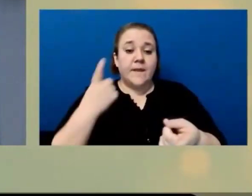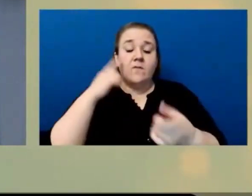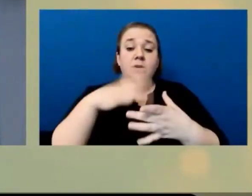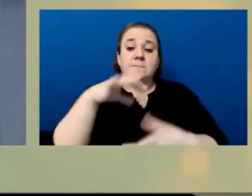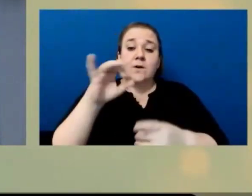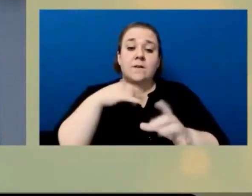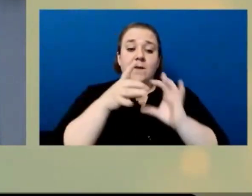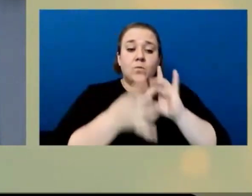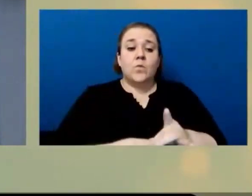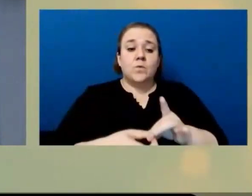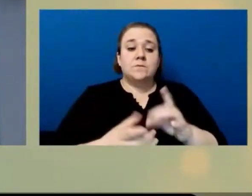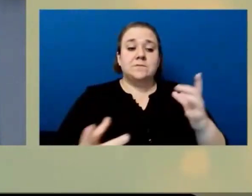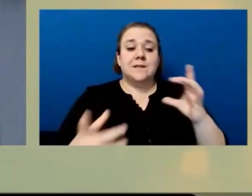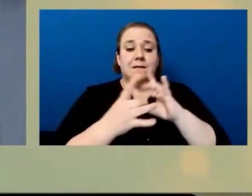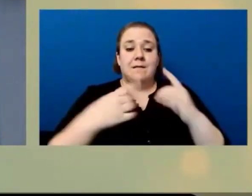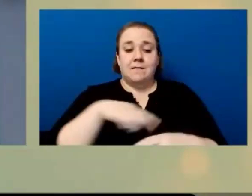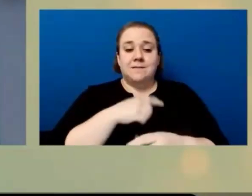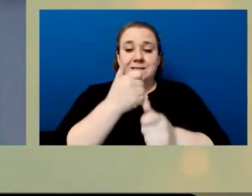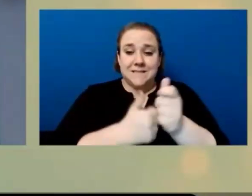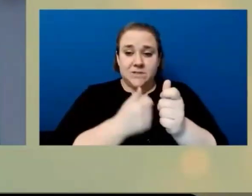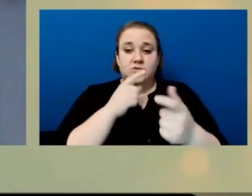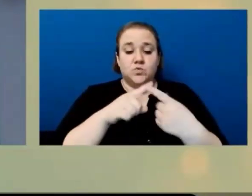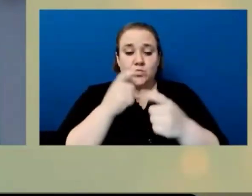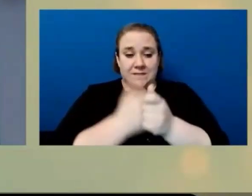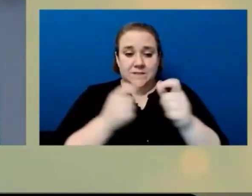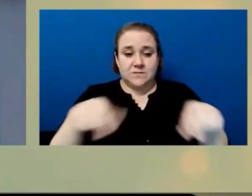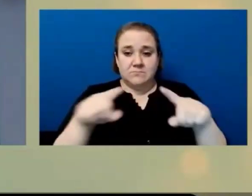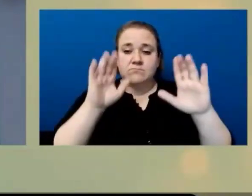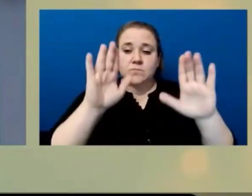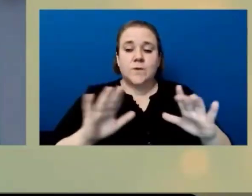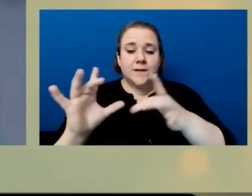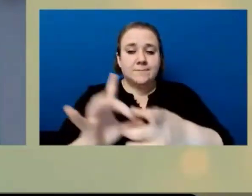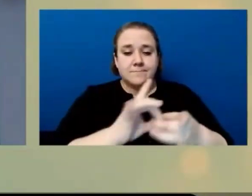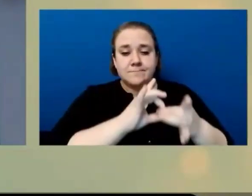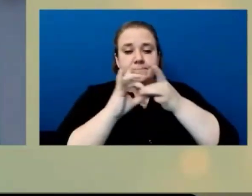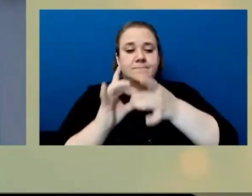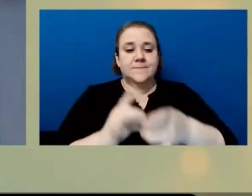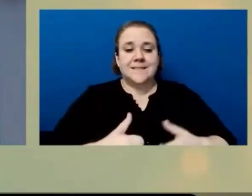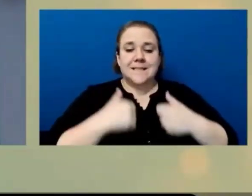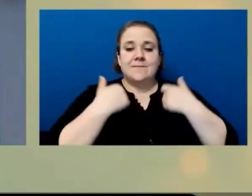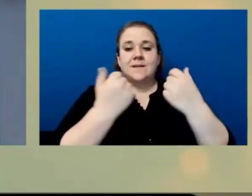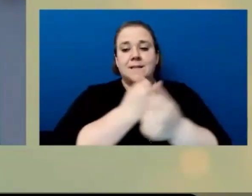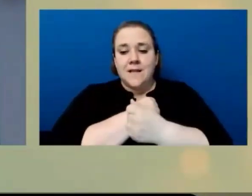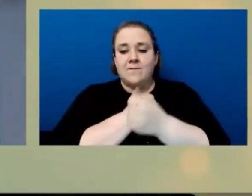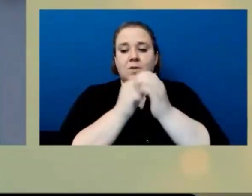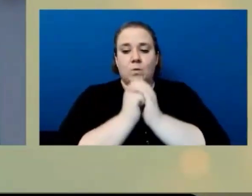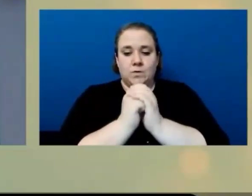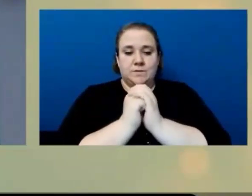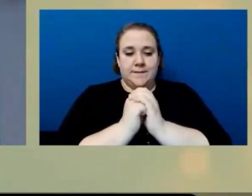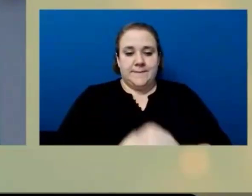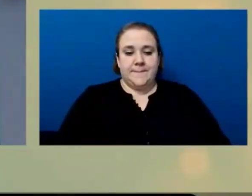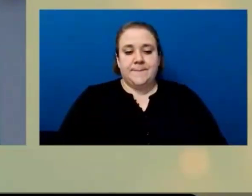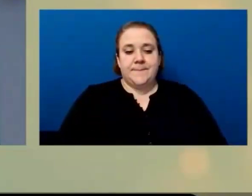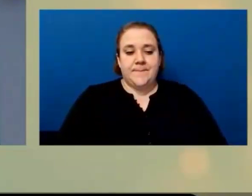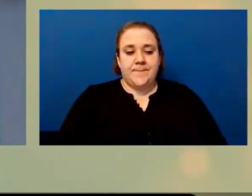generations, and for the spirit that roots and connects us each to each in a great web of living and